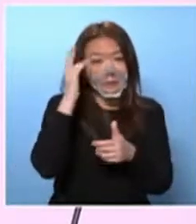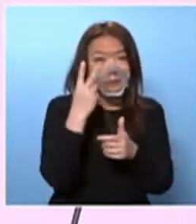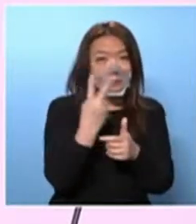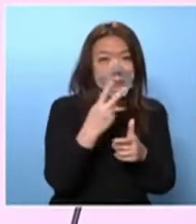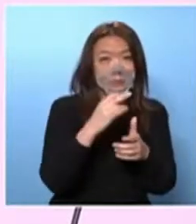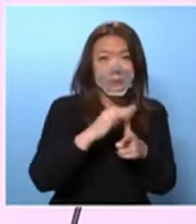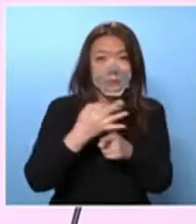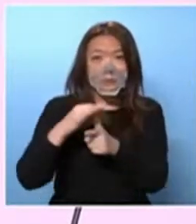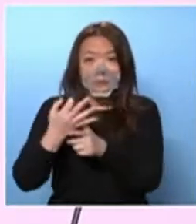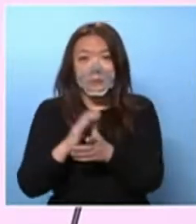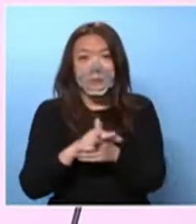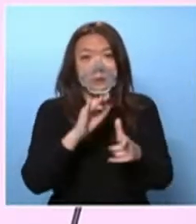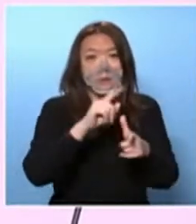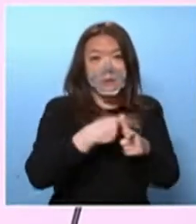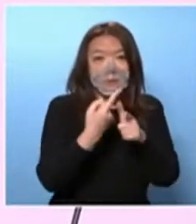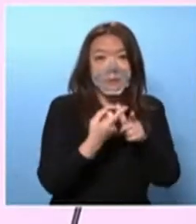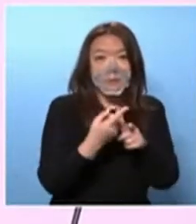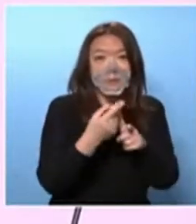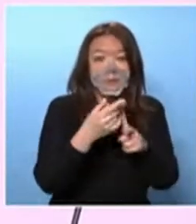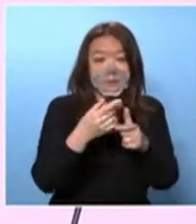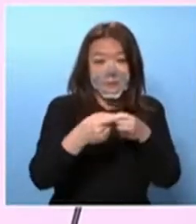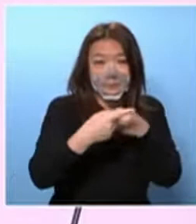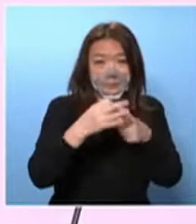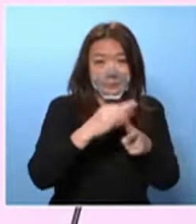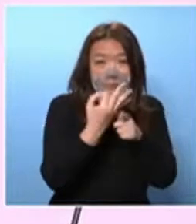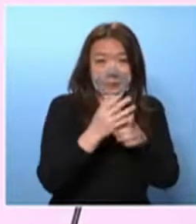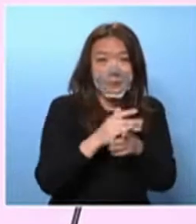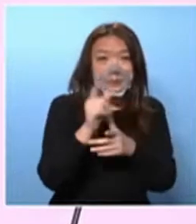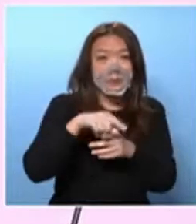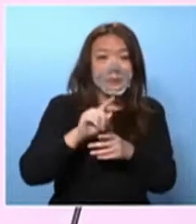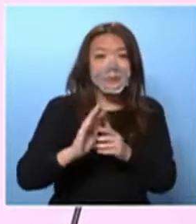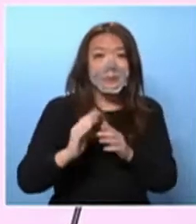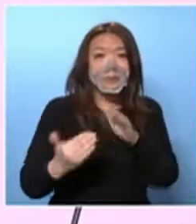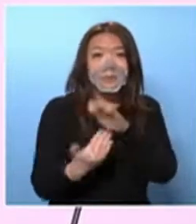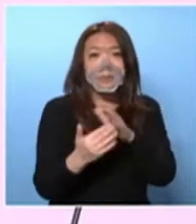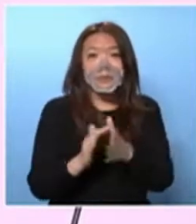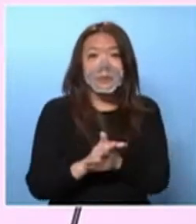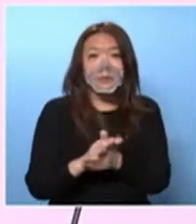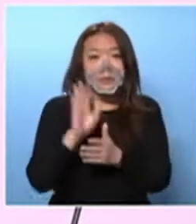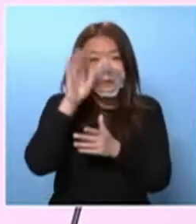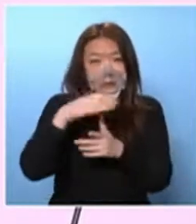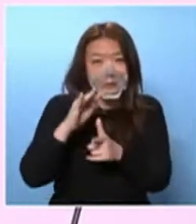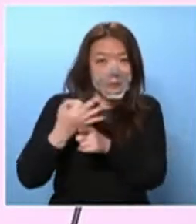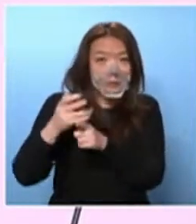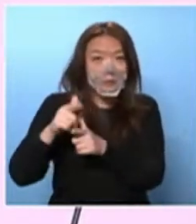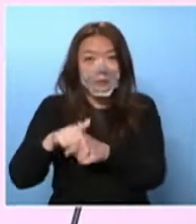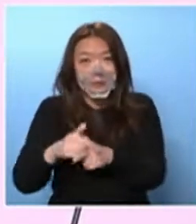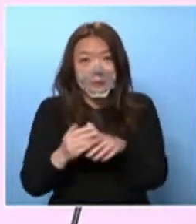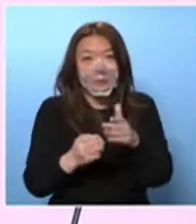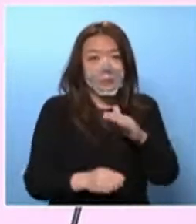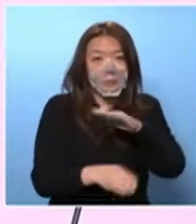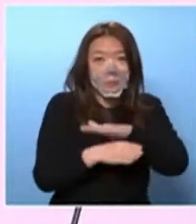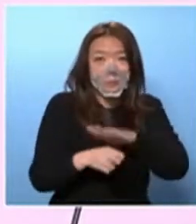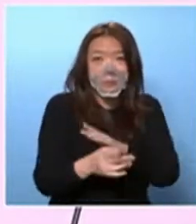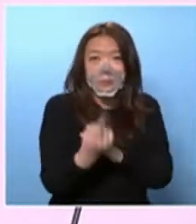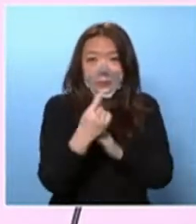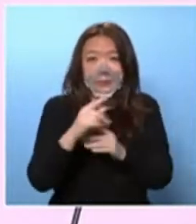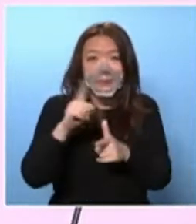2022-23, subject to a ceiling of $1,500 per quarter in the first 2 quarters and a ceiling of